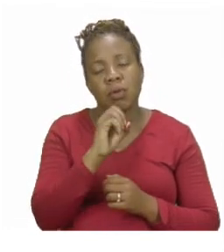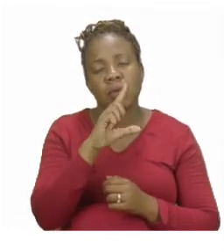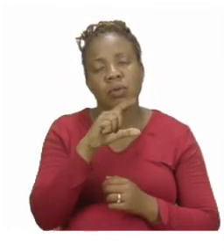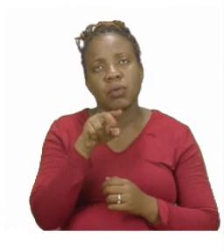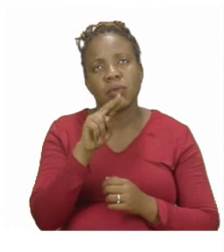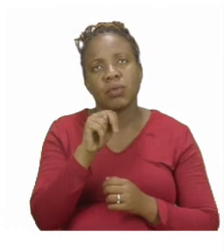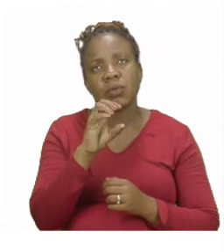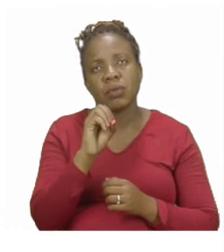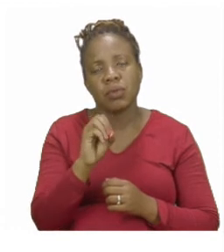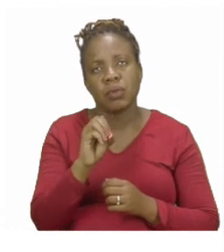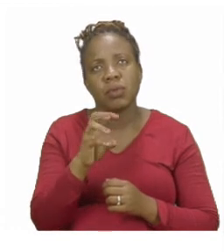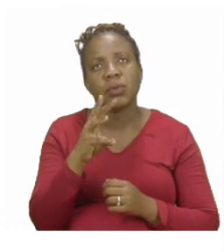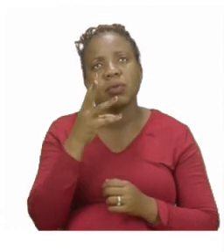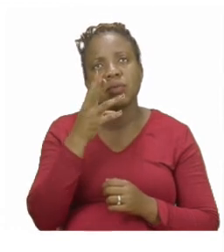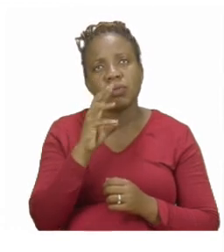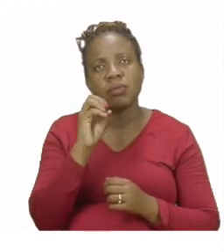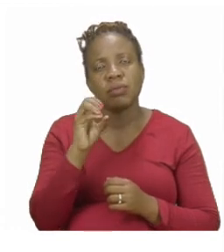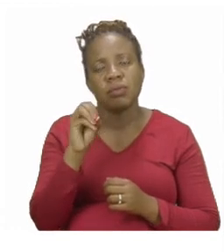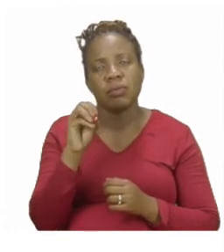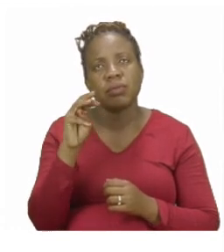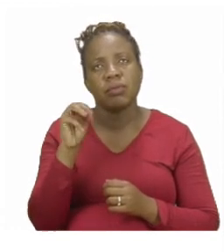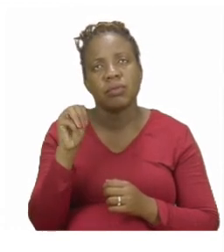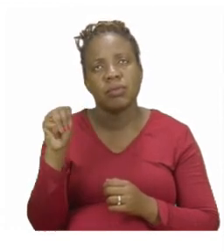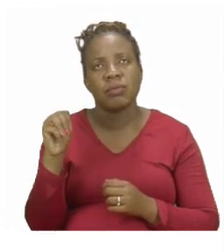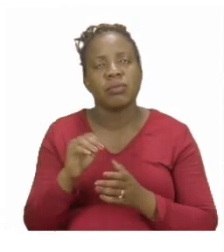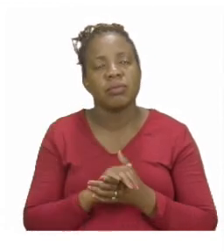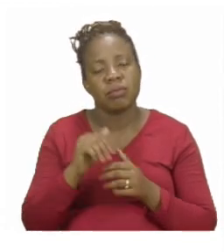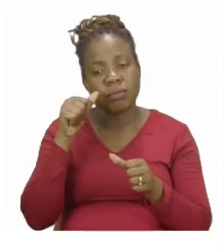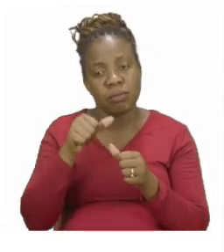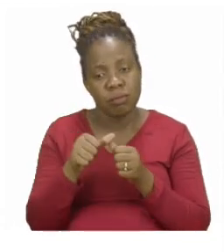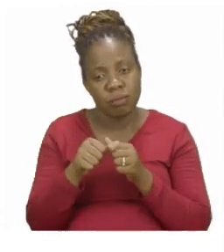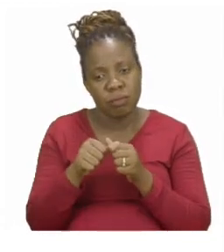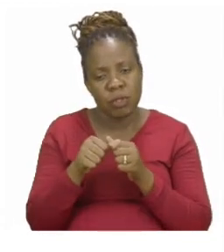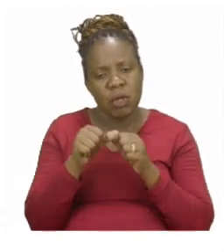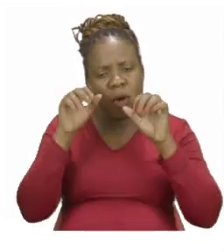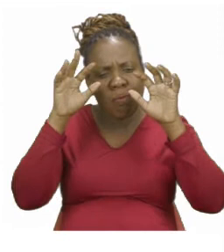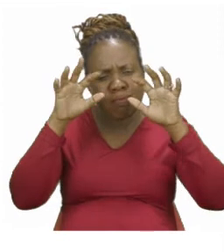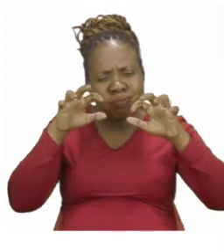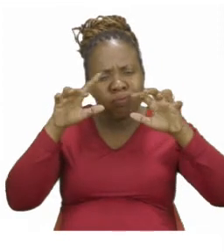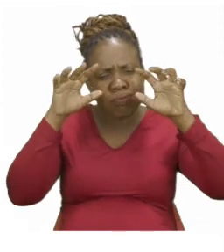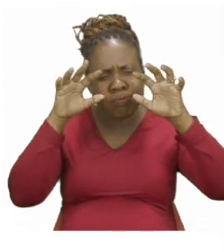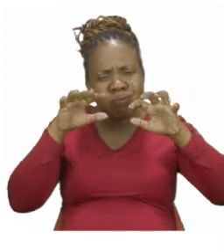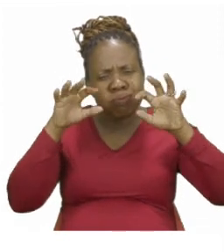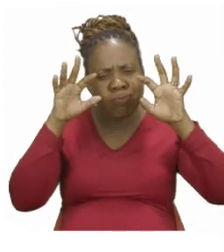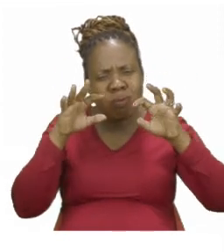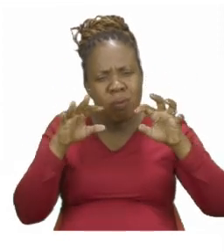millimeters. Remember everyone, when we measure rainfall, we always measure it